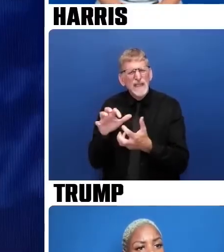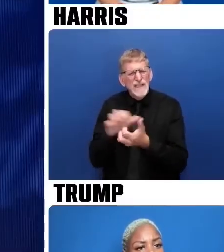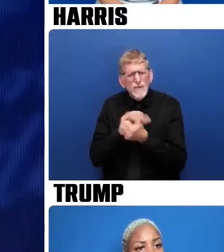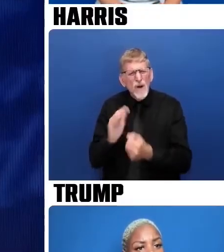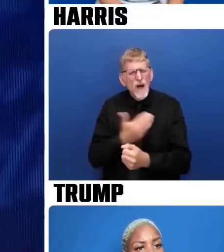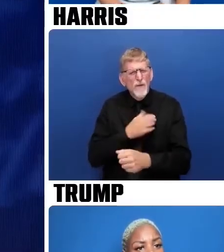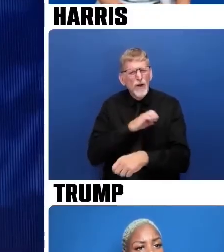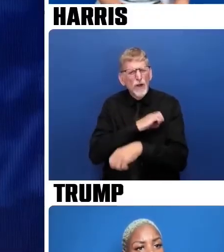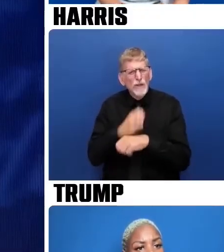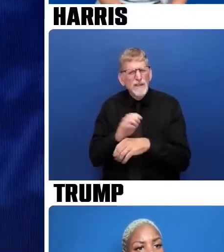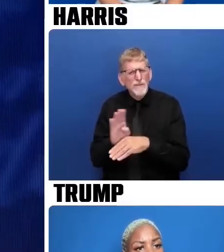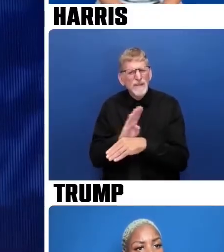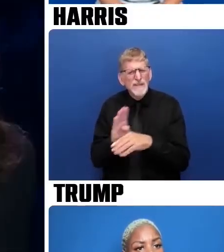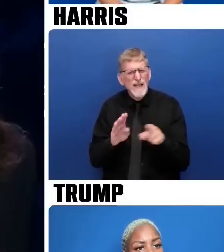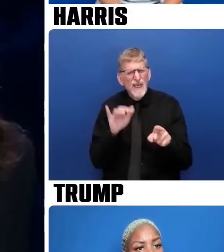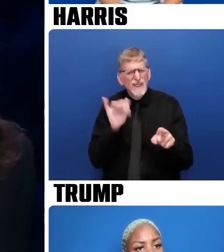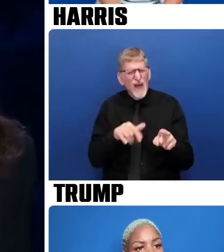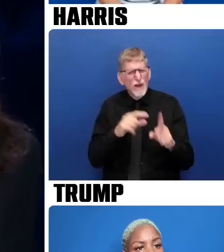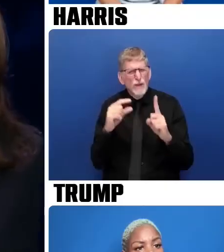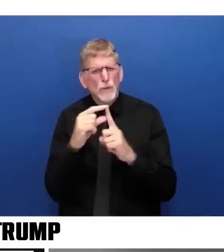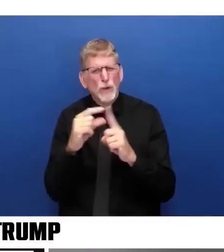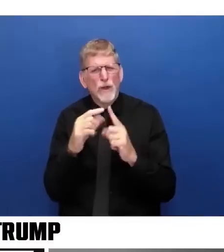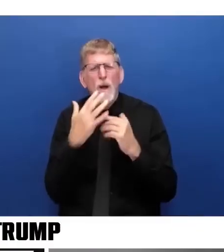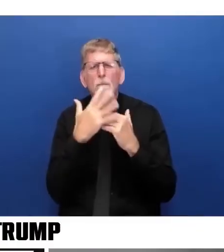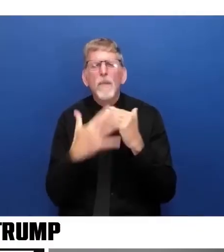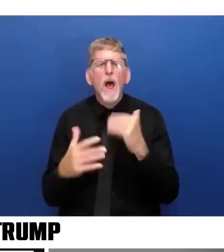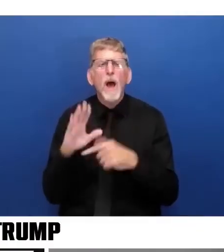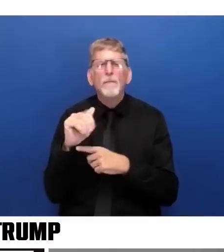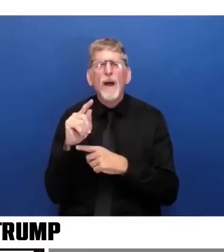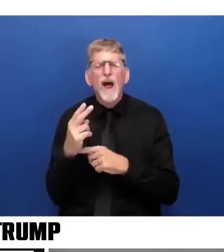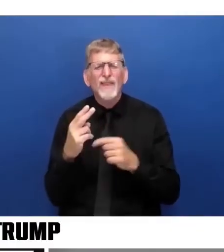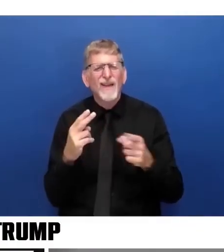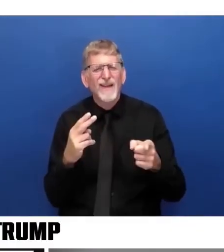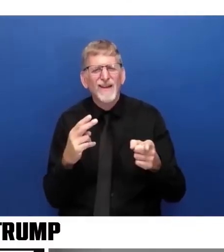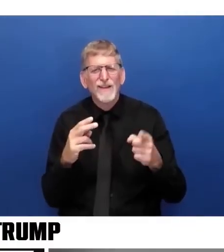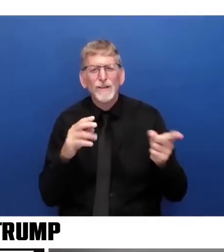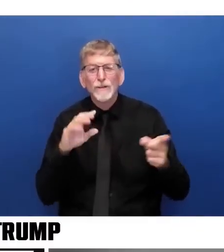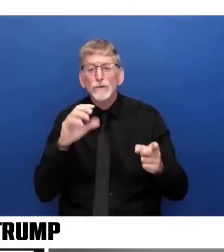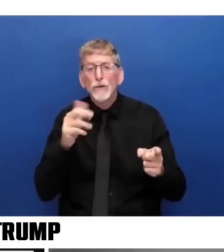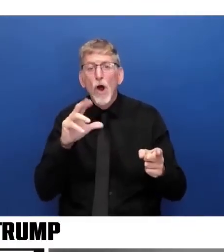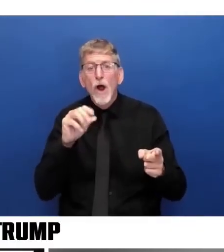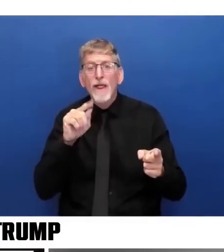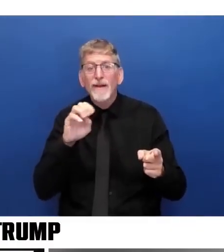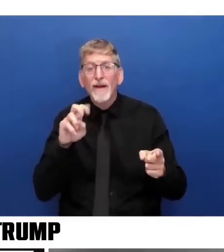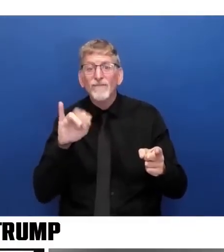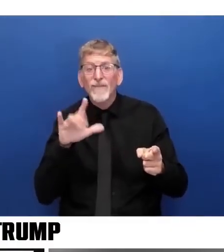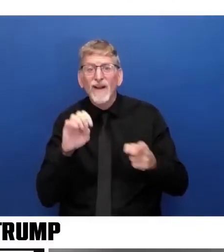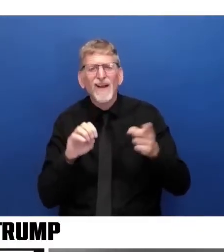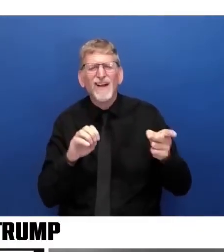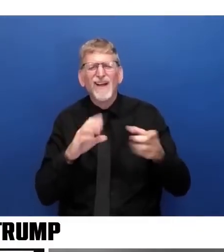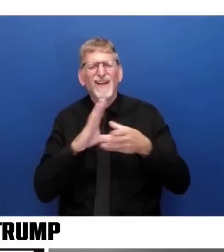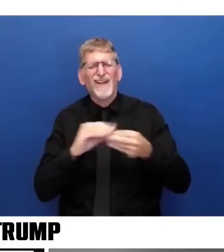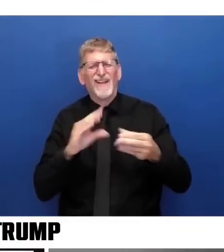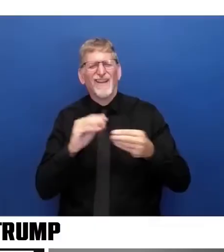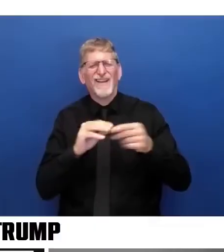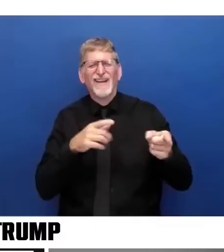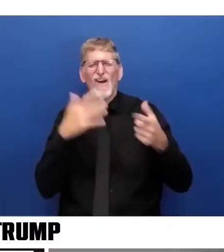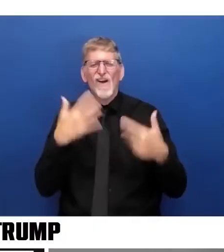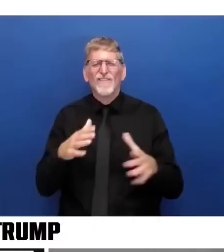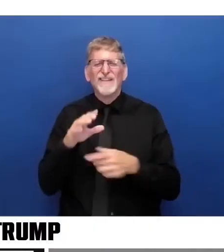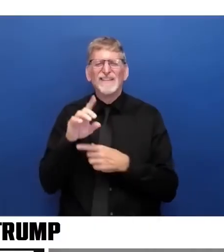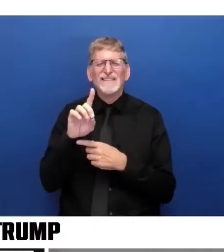bloodbath was. Also, on Charlottesville, that story has been, as you would say, debunked. Laura Ingraham, Sean